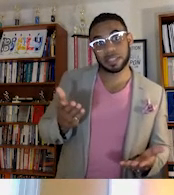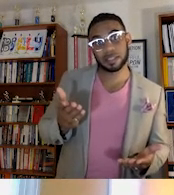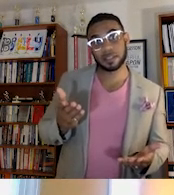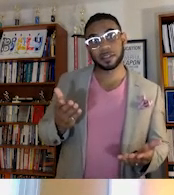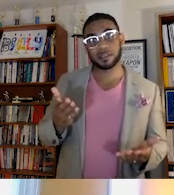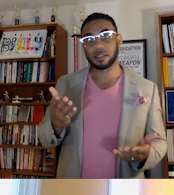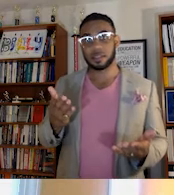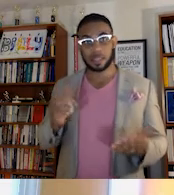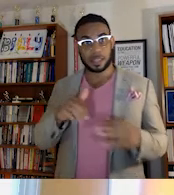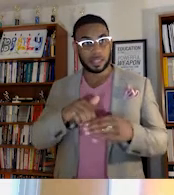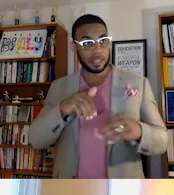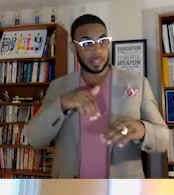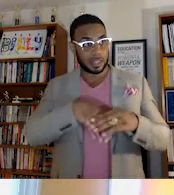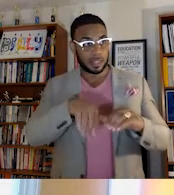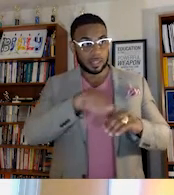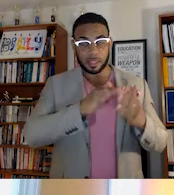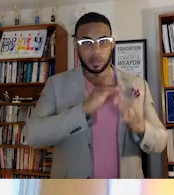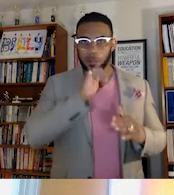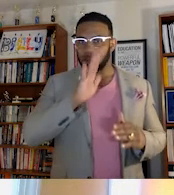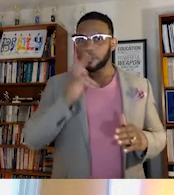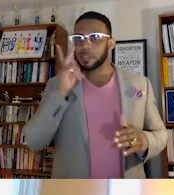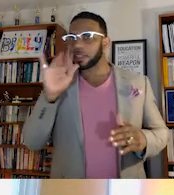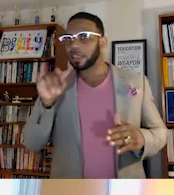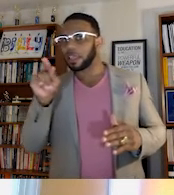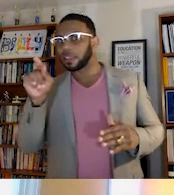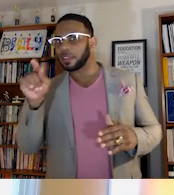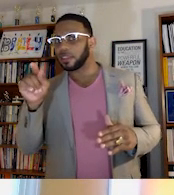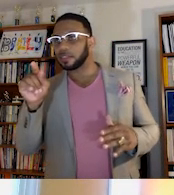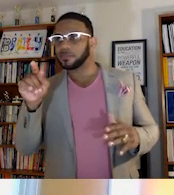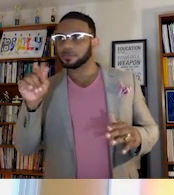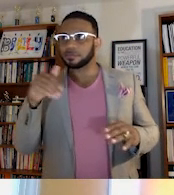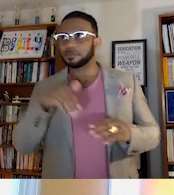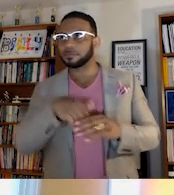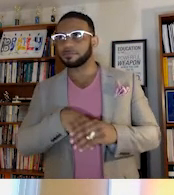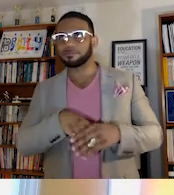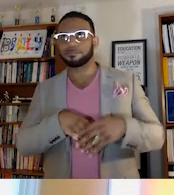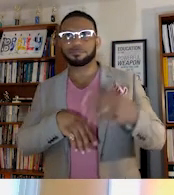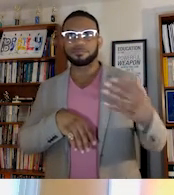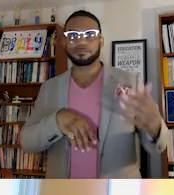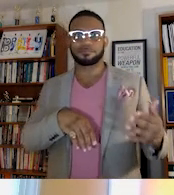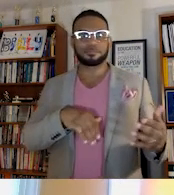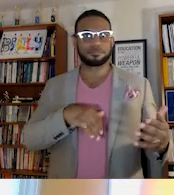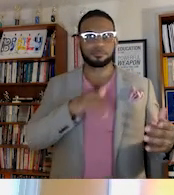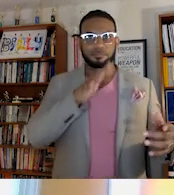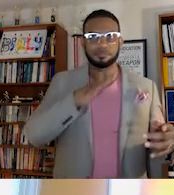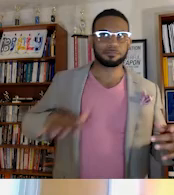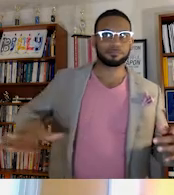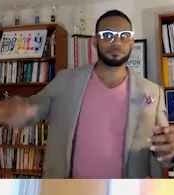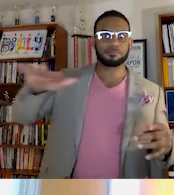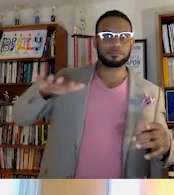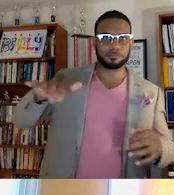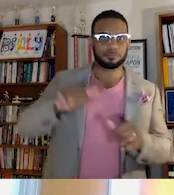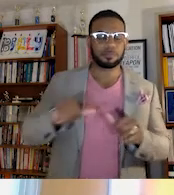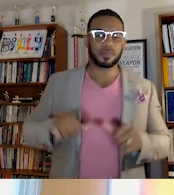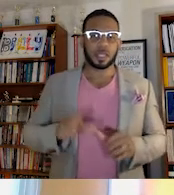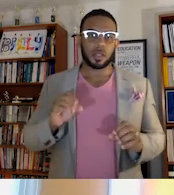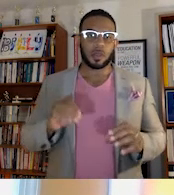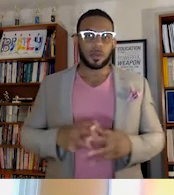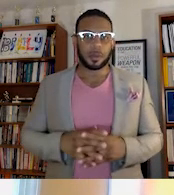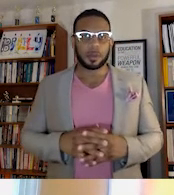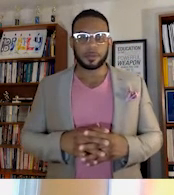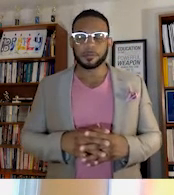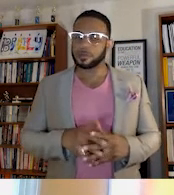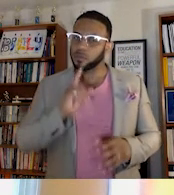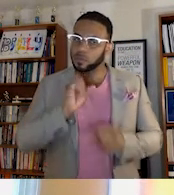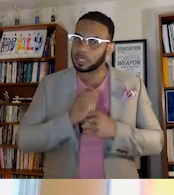here in the inner city, but you never see that in suburban areas. So it's